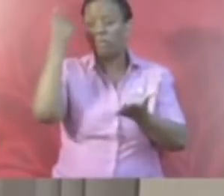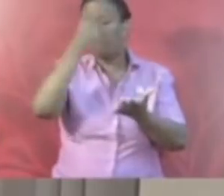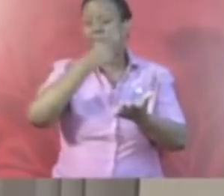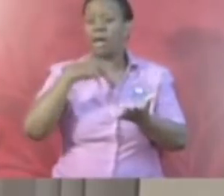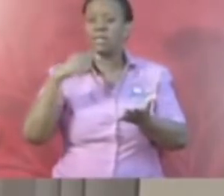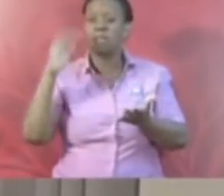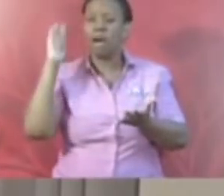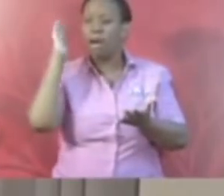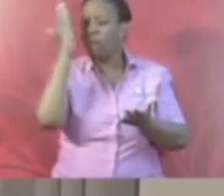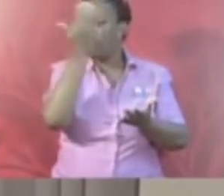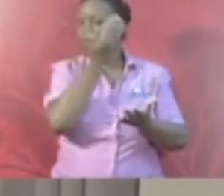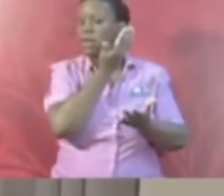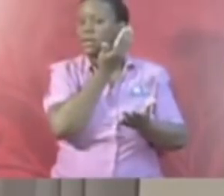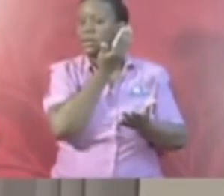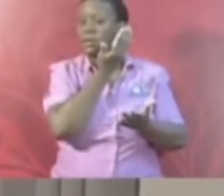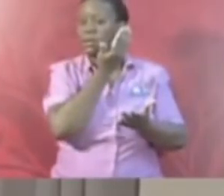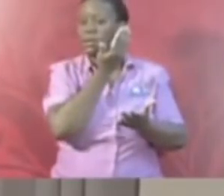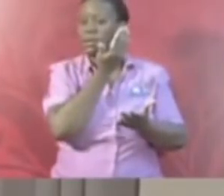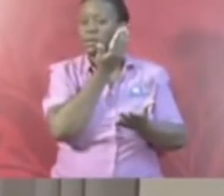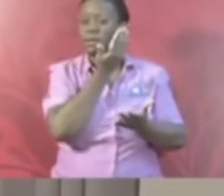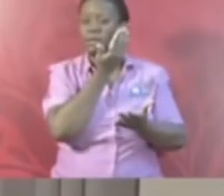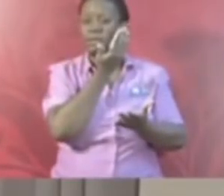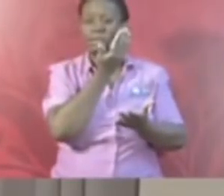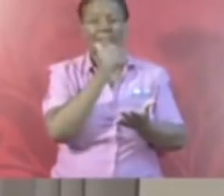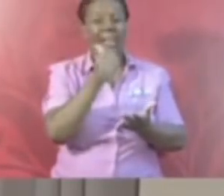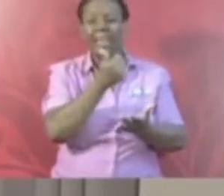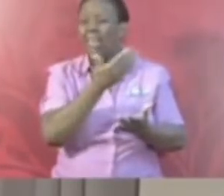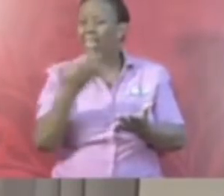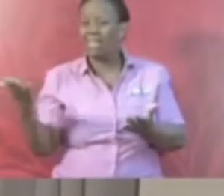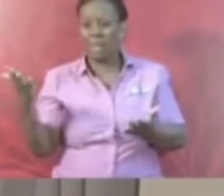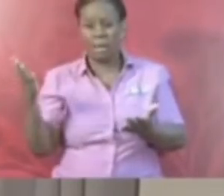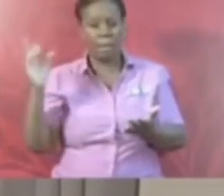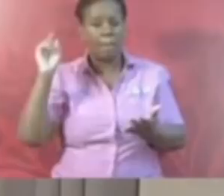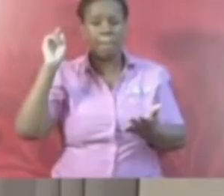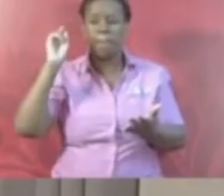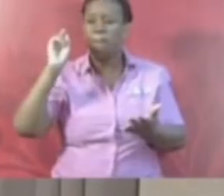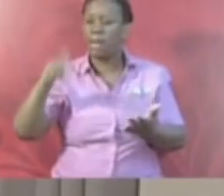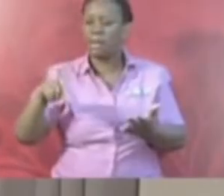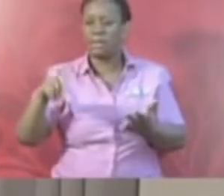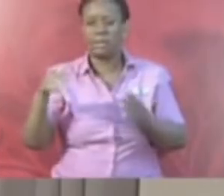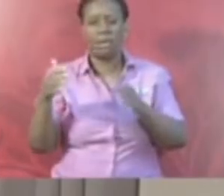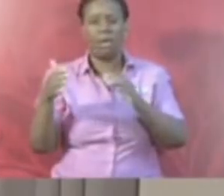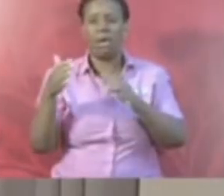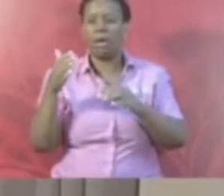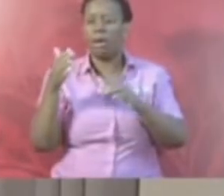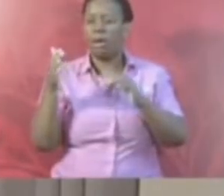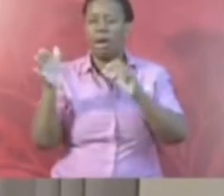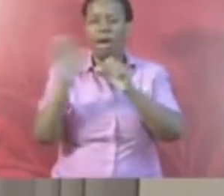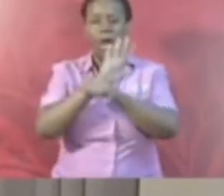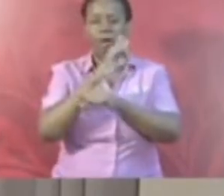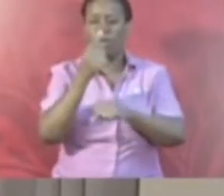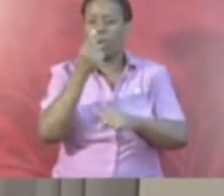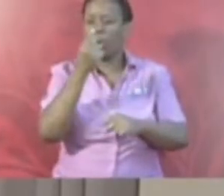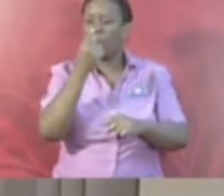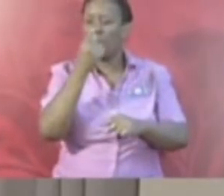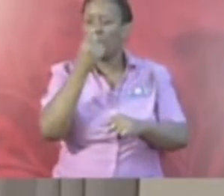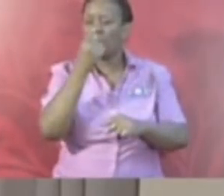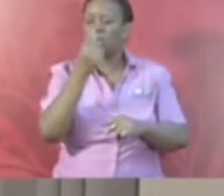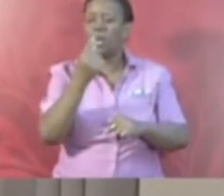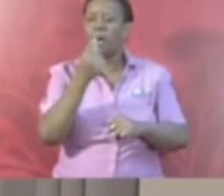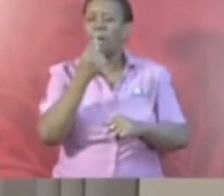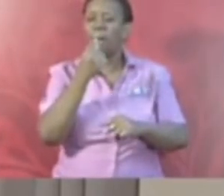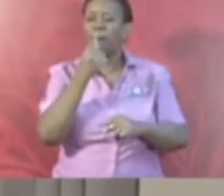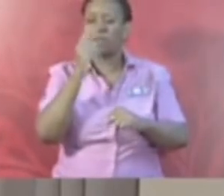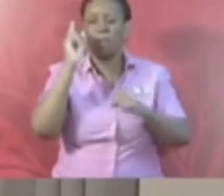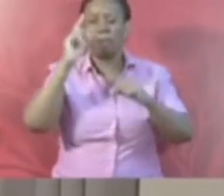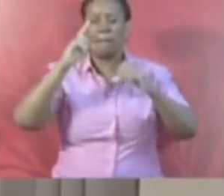of any type which covers the nose, mouth, and chin of the person wearing it. It does not specify